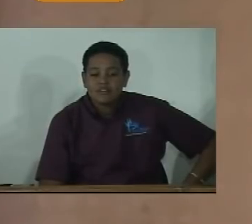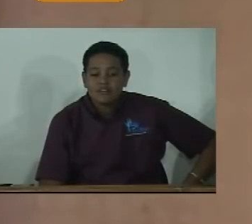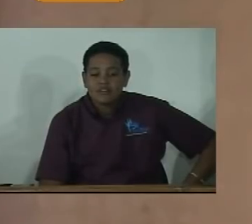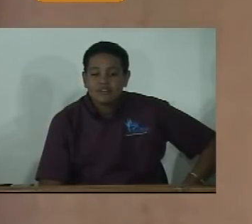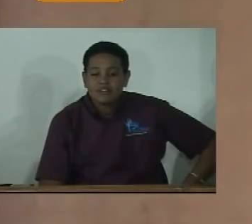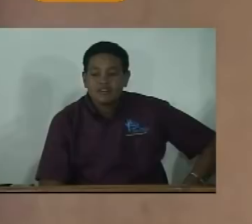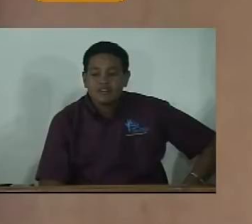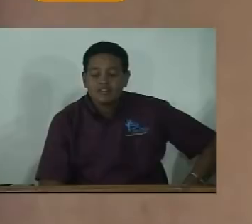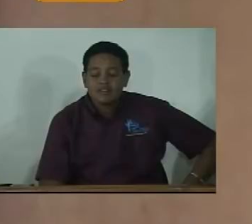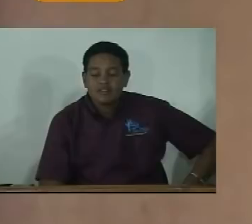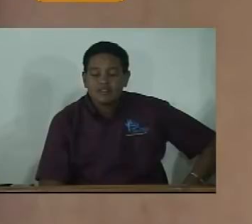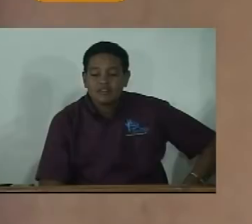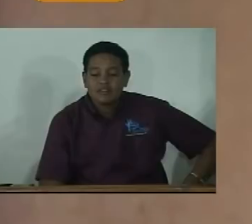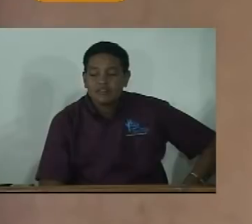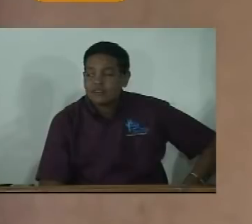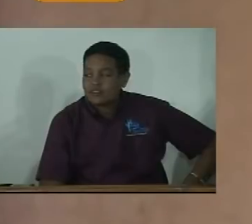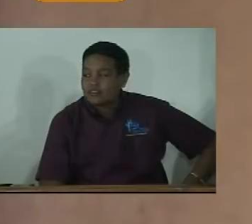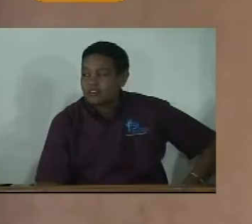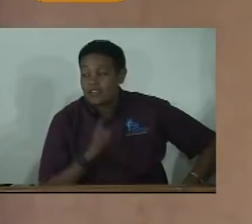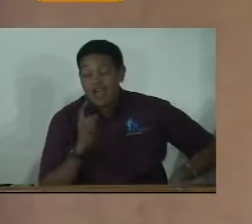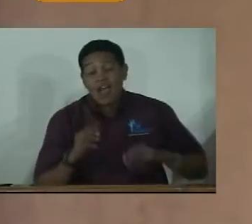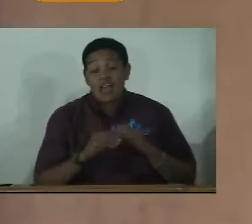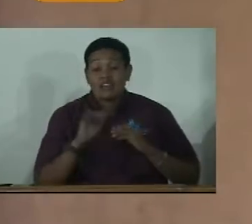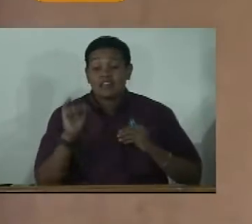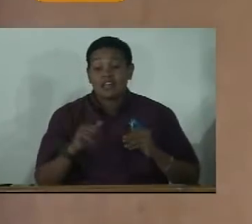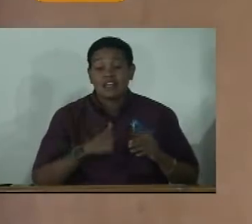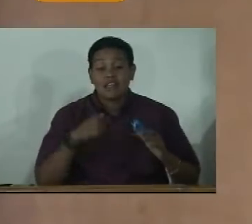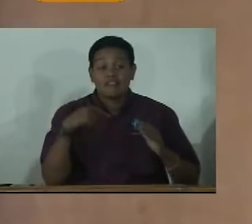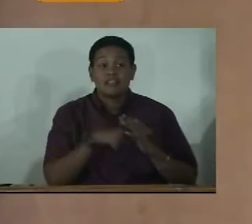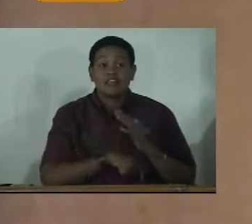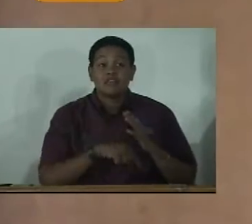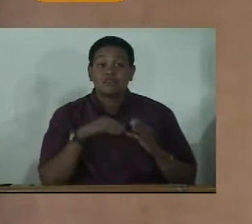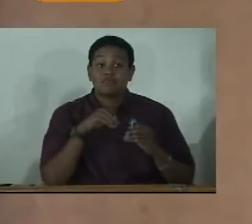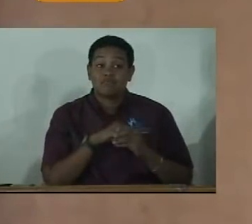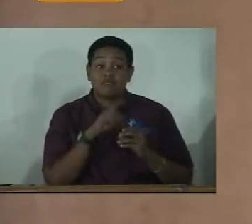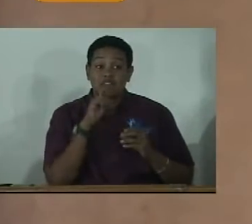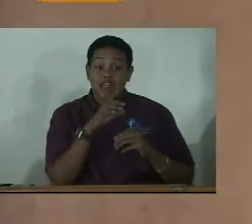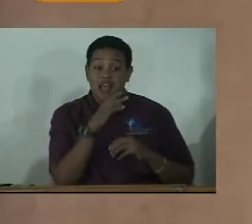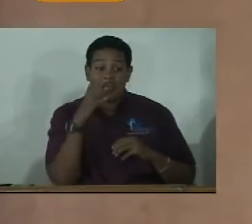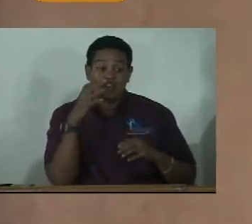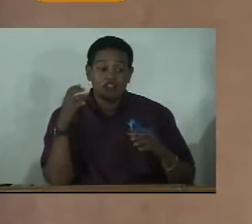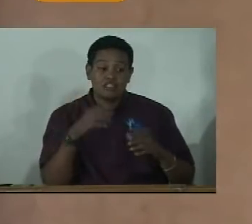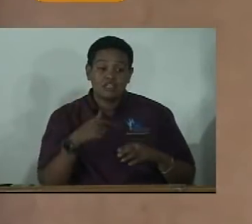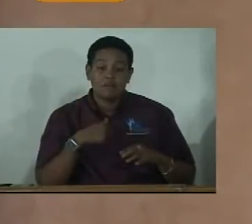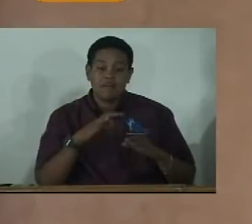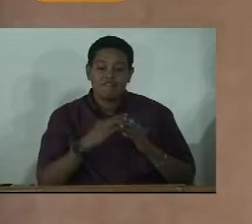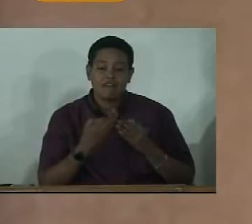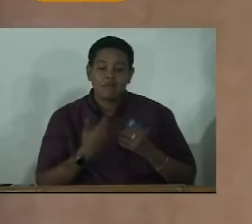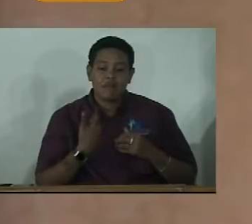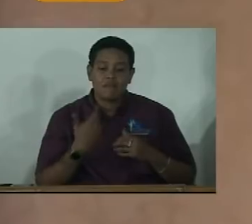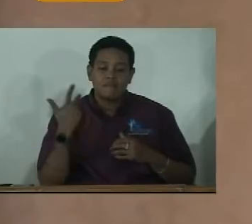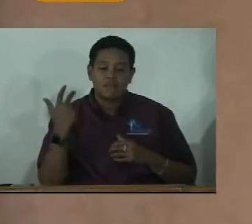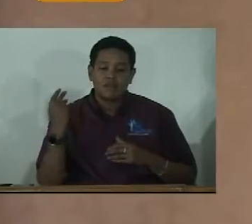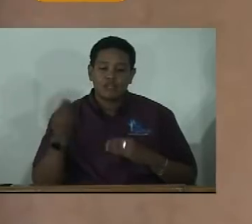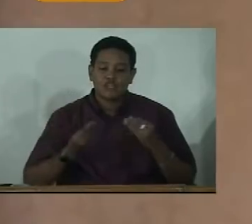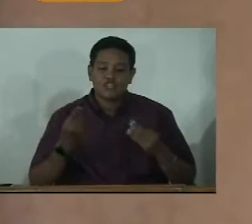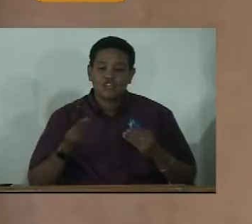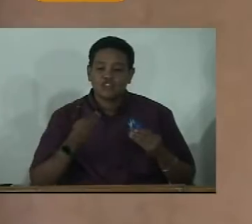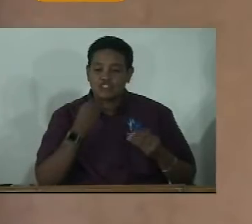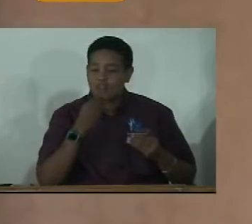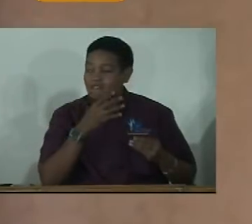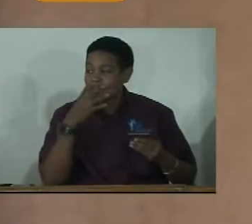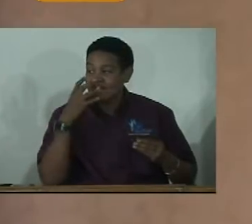roots in the agricultural sector. My family has 3 generations of